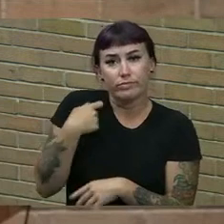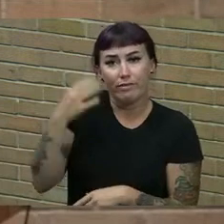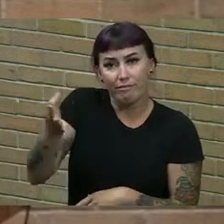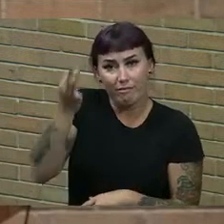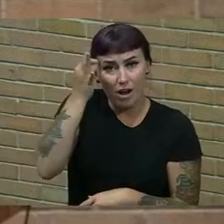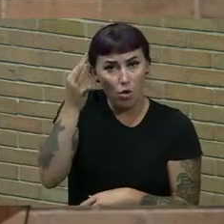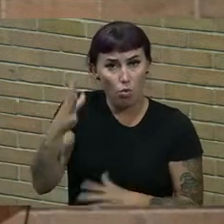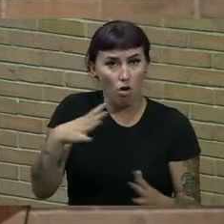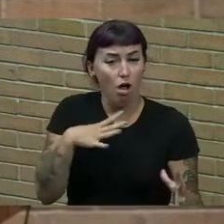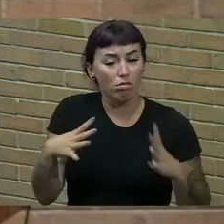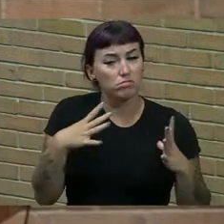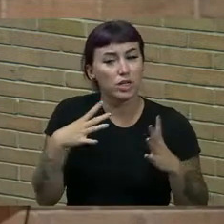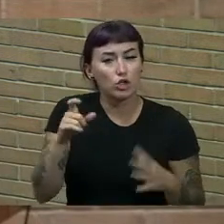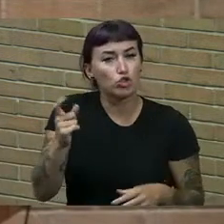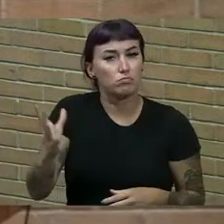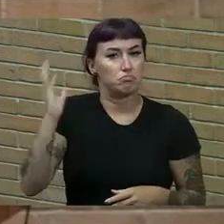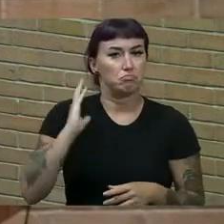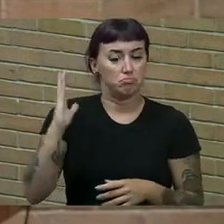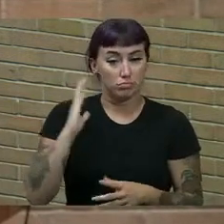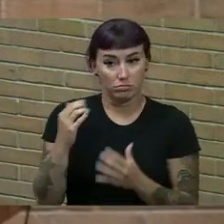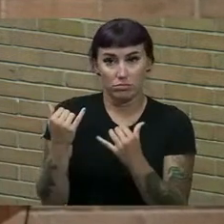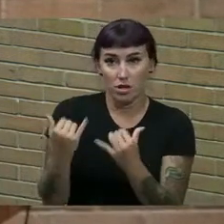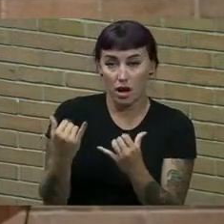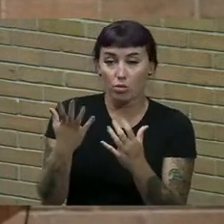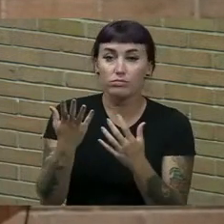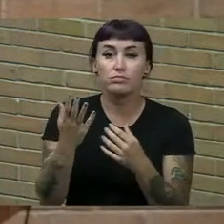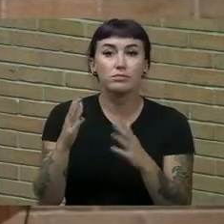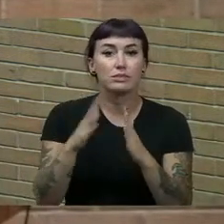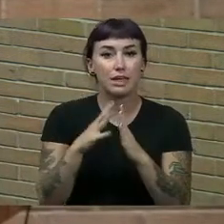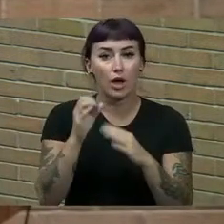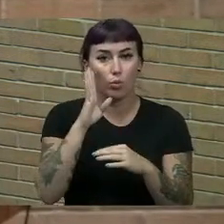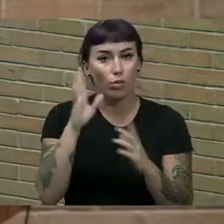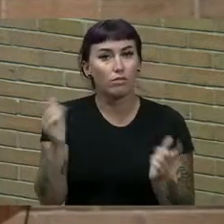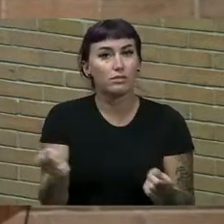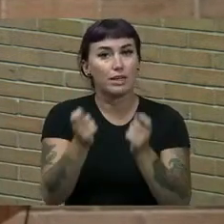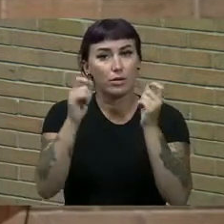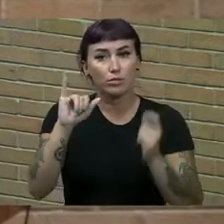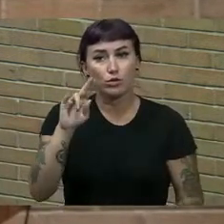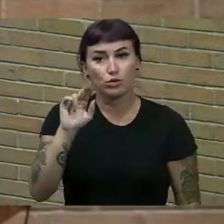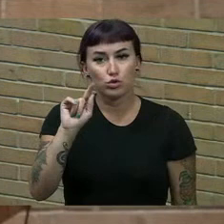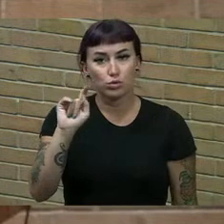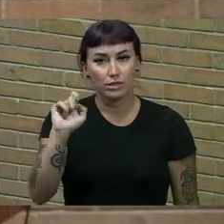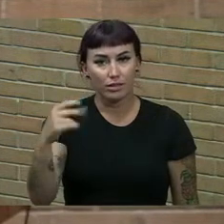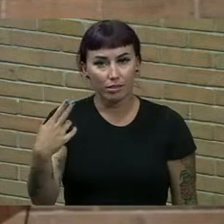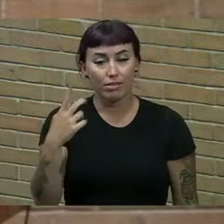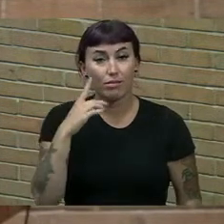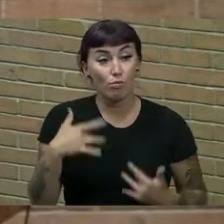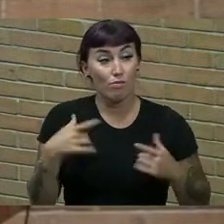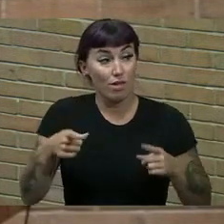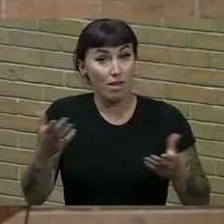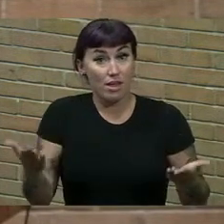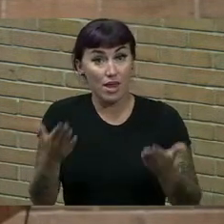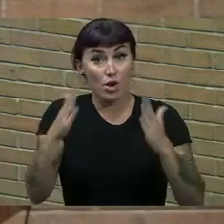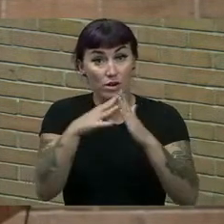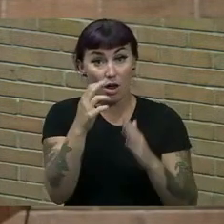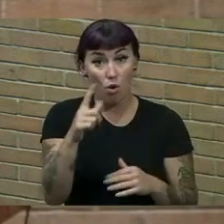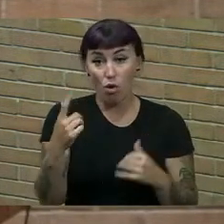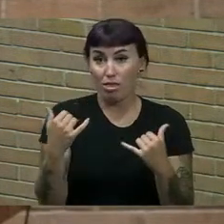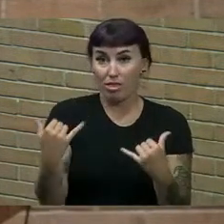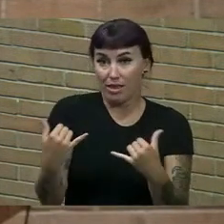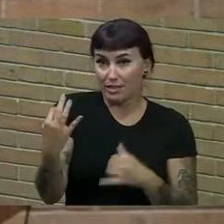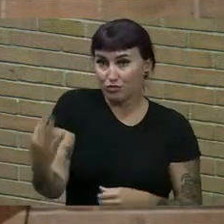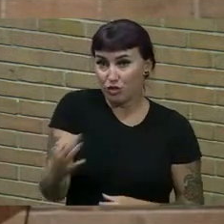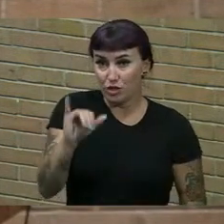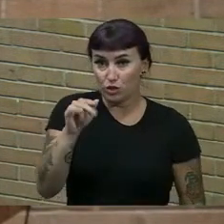long overdue. The town of Brighton will be celebrating Juneteenth with an event here at Town Hall this Friday,